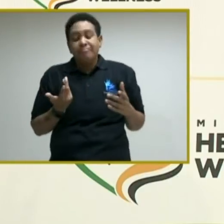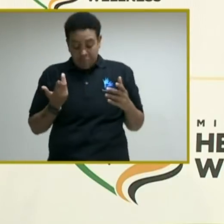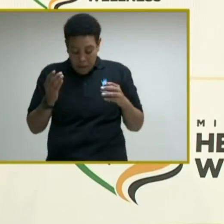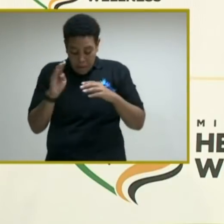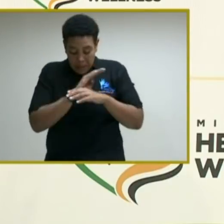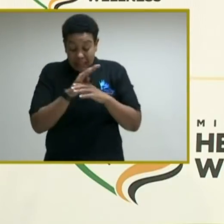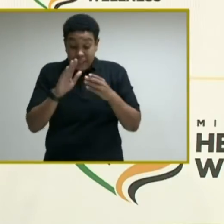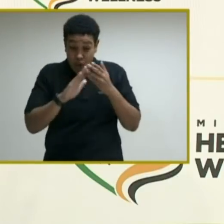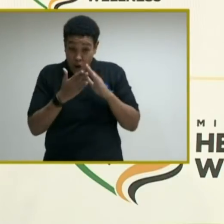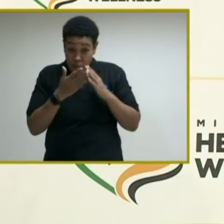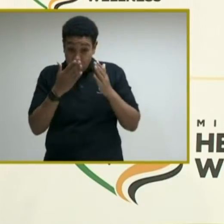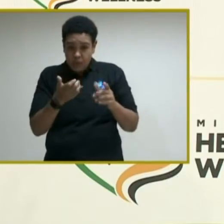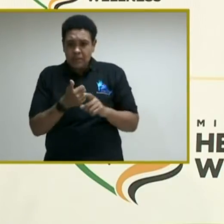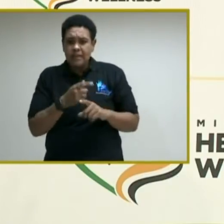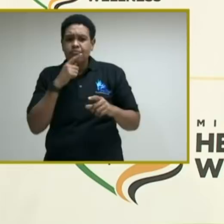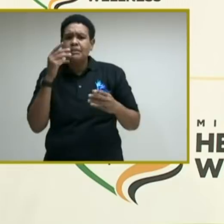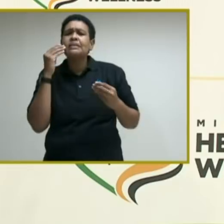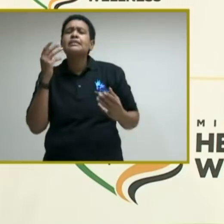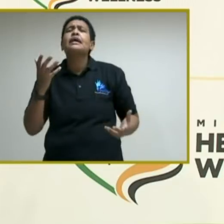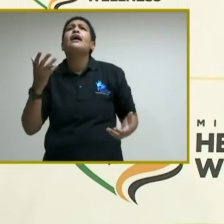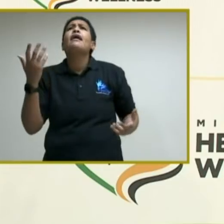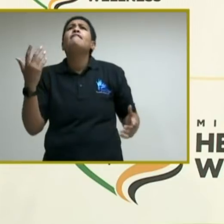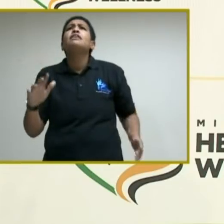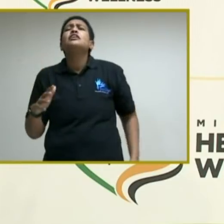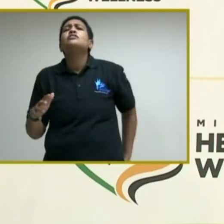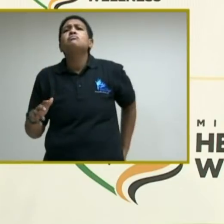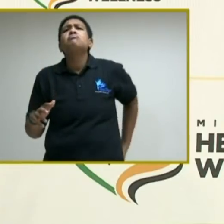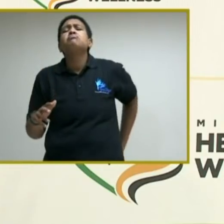business community, have been saying,